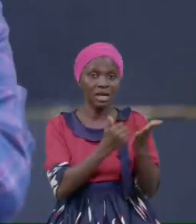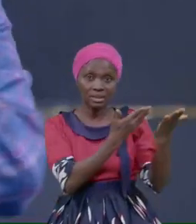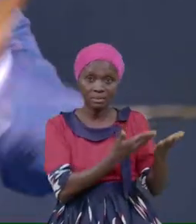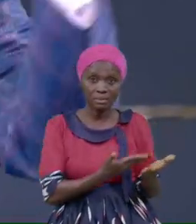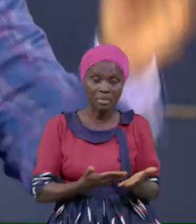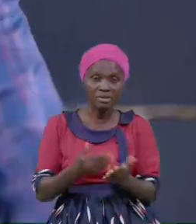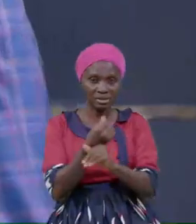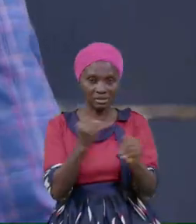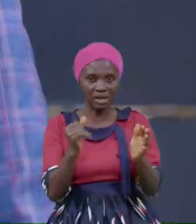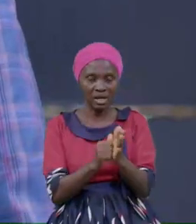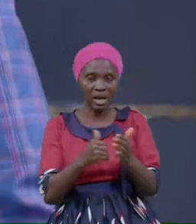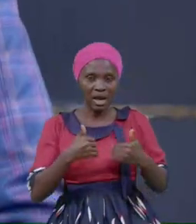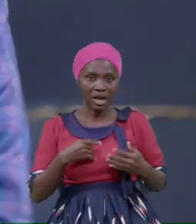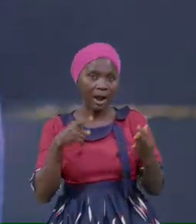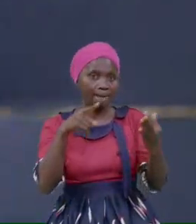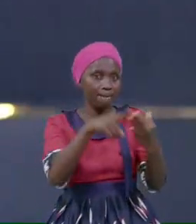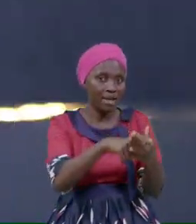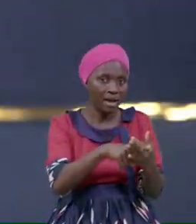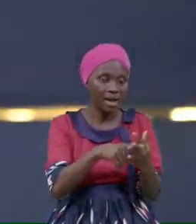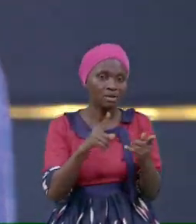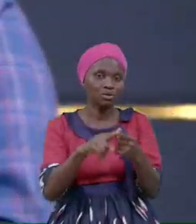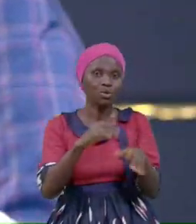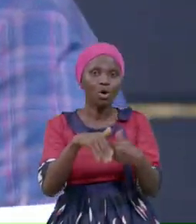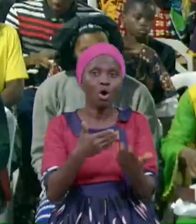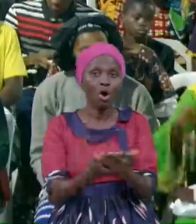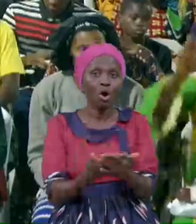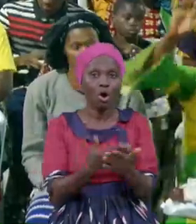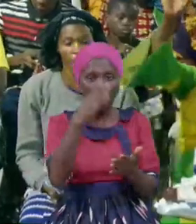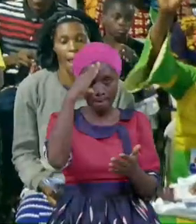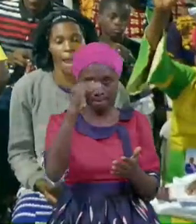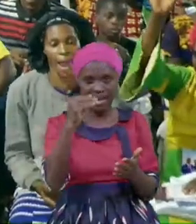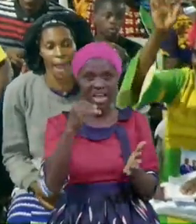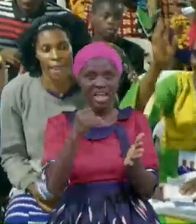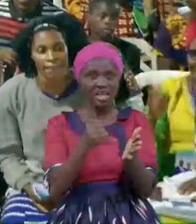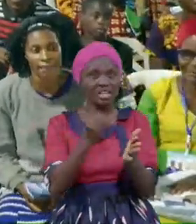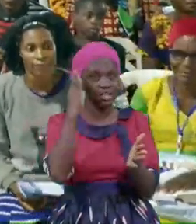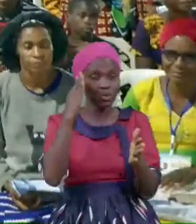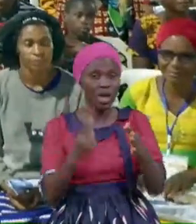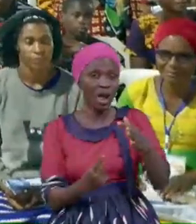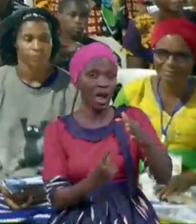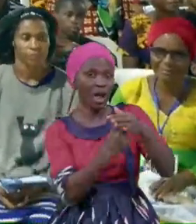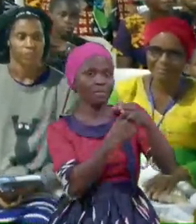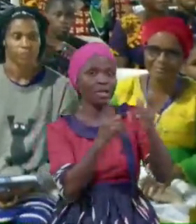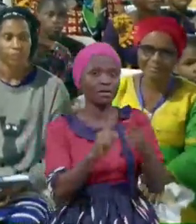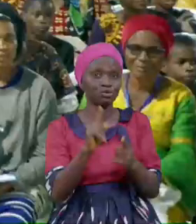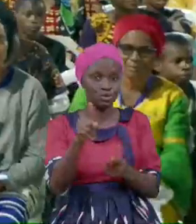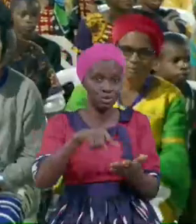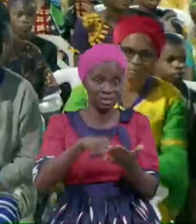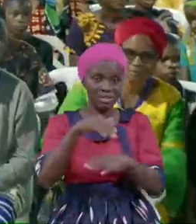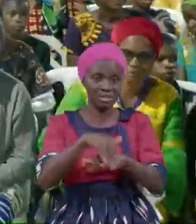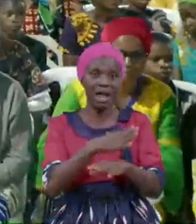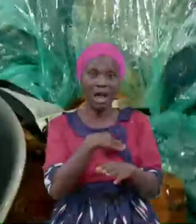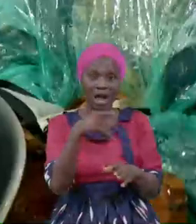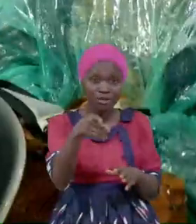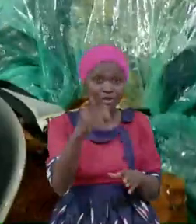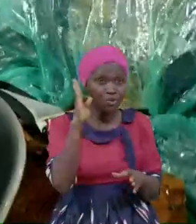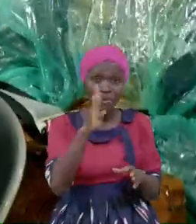to all men. He appears to you tonight. You will be a partaker